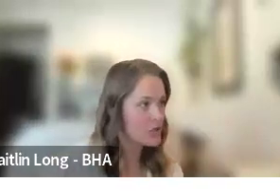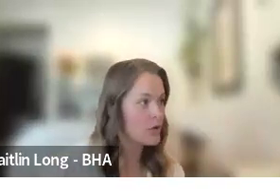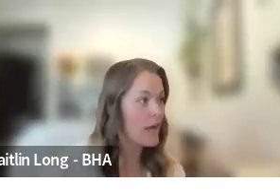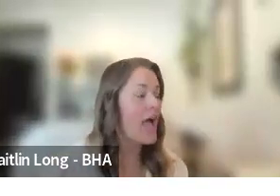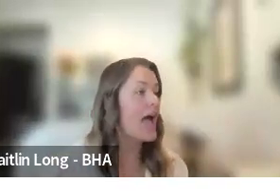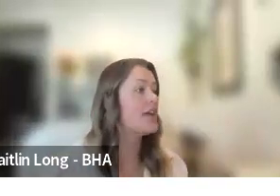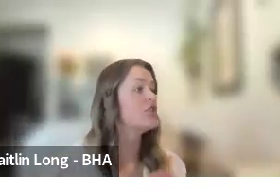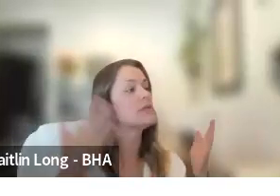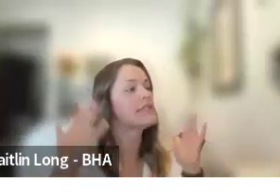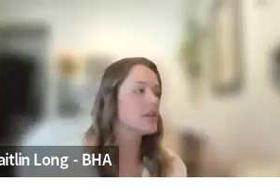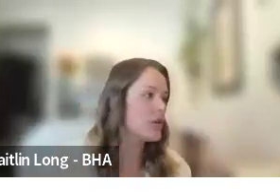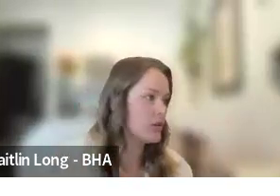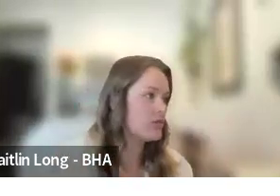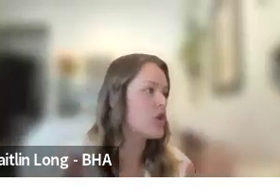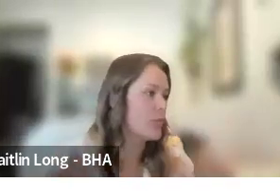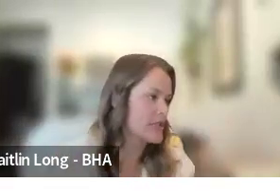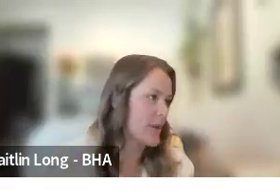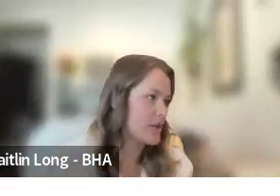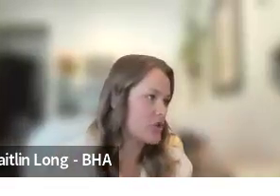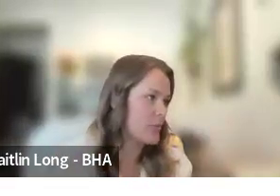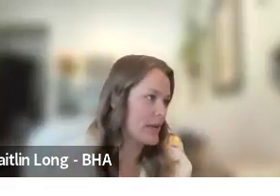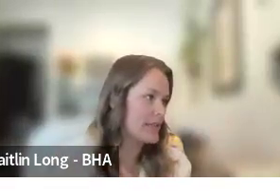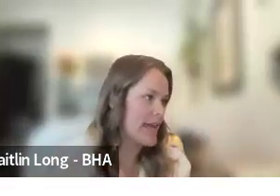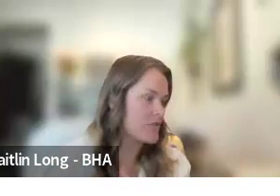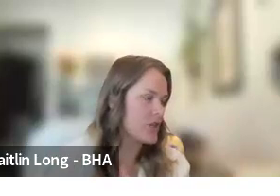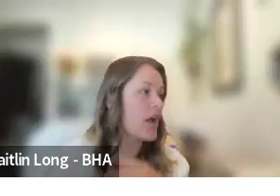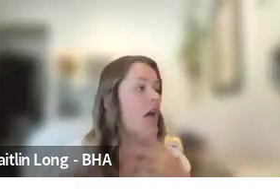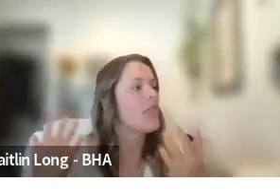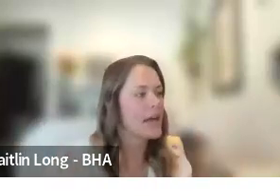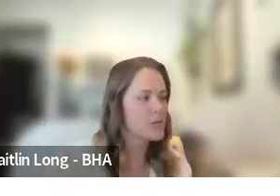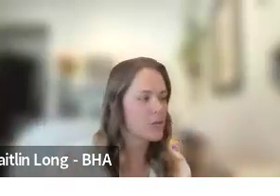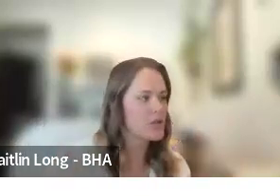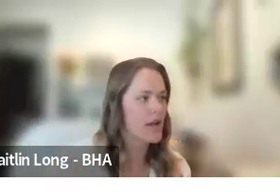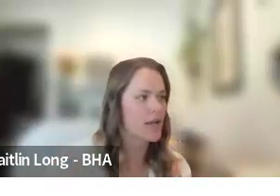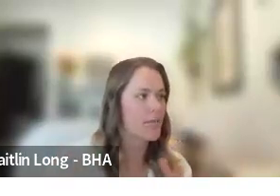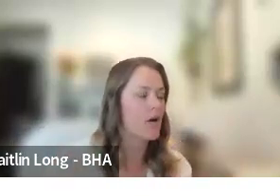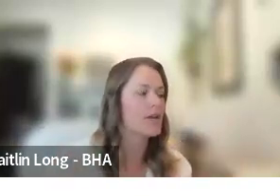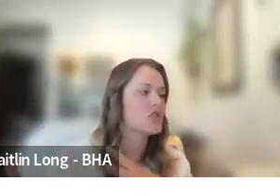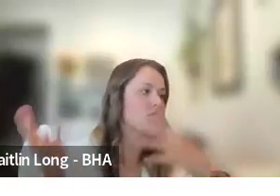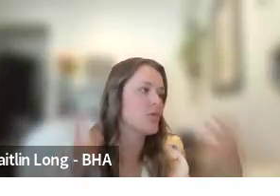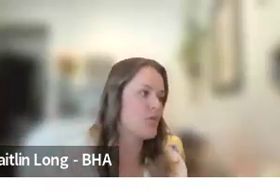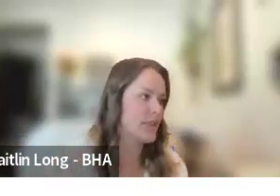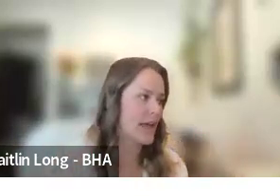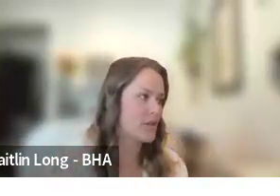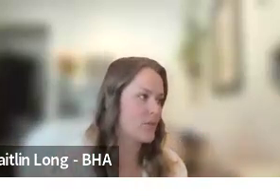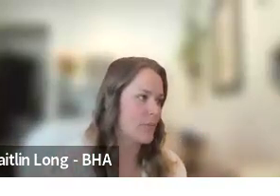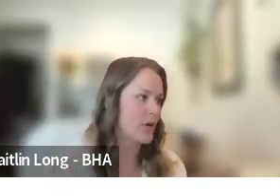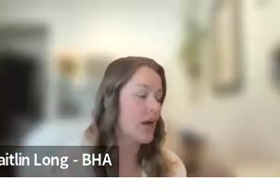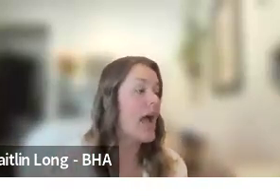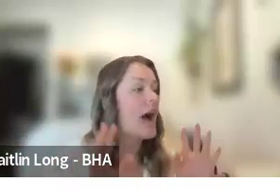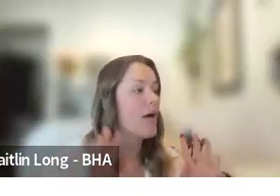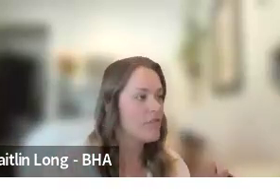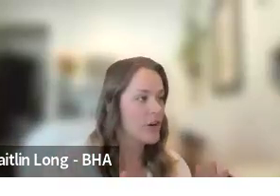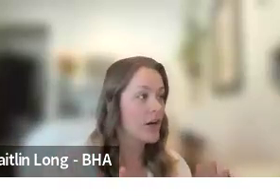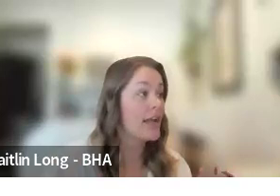out to you and you still don't participate in 2 minutes after, that's what we're talking about, is just removing the council